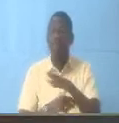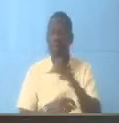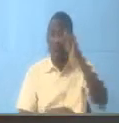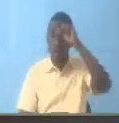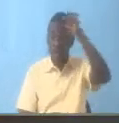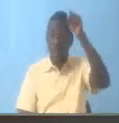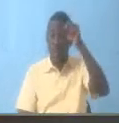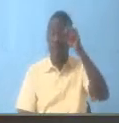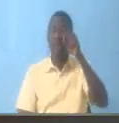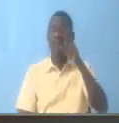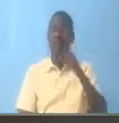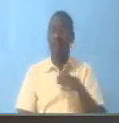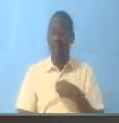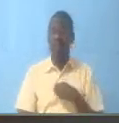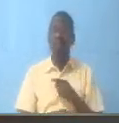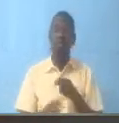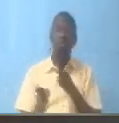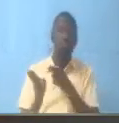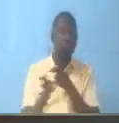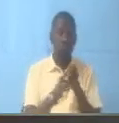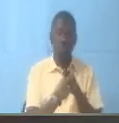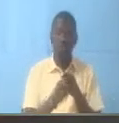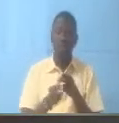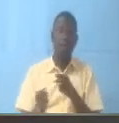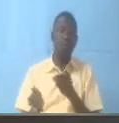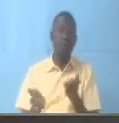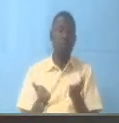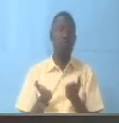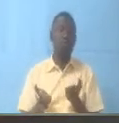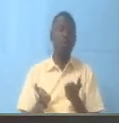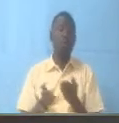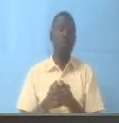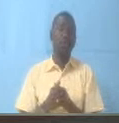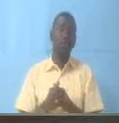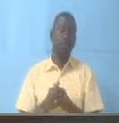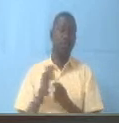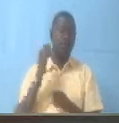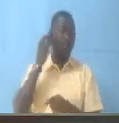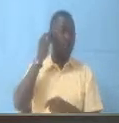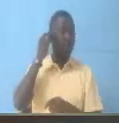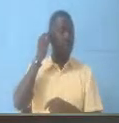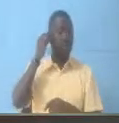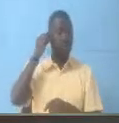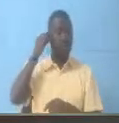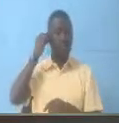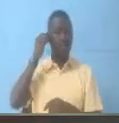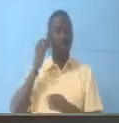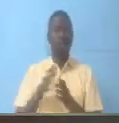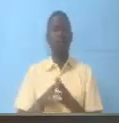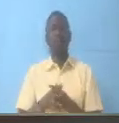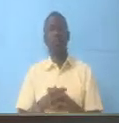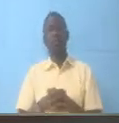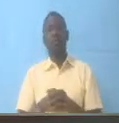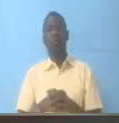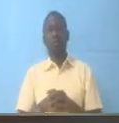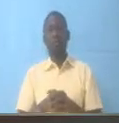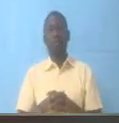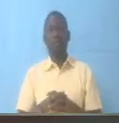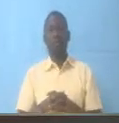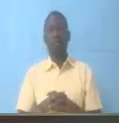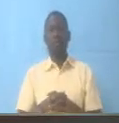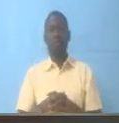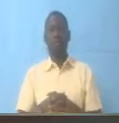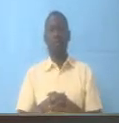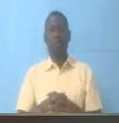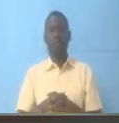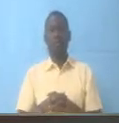mujjee binda nañ ko fa pour wane ne président bi moo joxe ndigal ne nañ soxi bal ci kaw xale school yooyu muy taalibe yi.